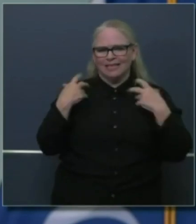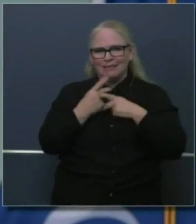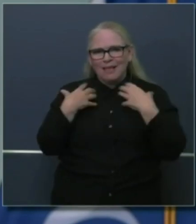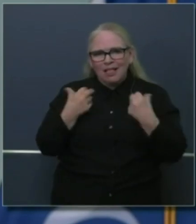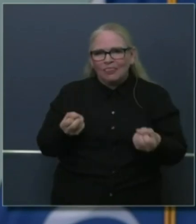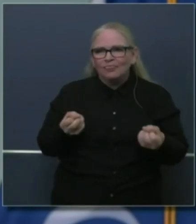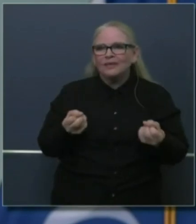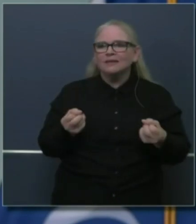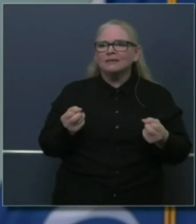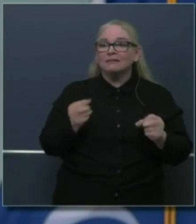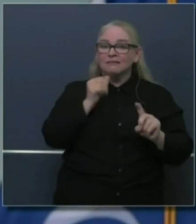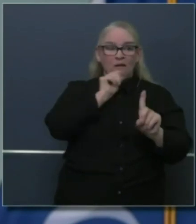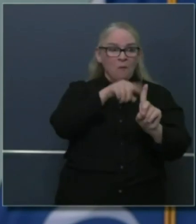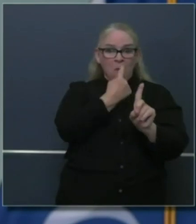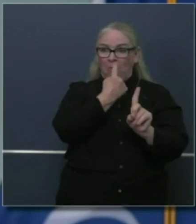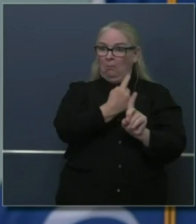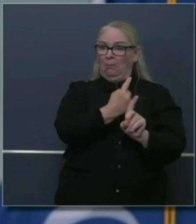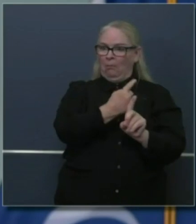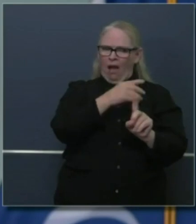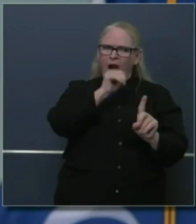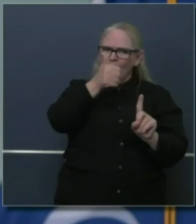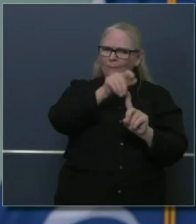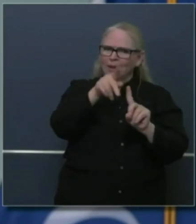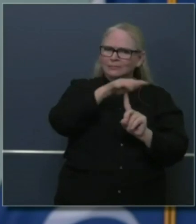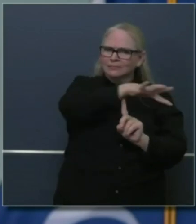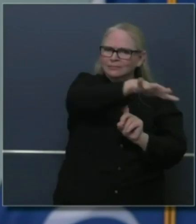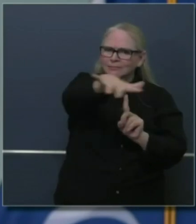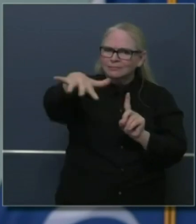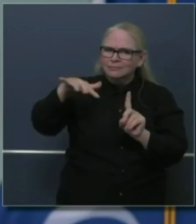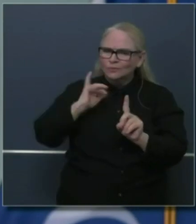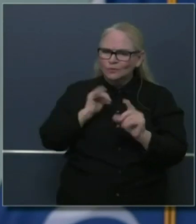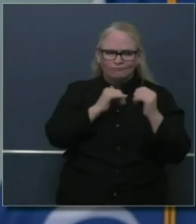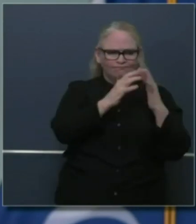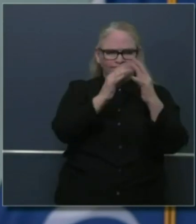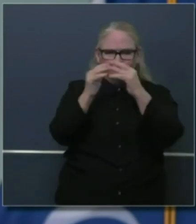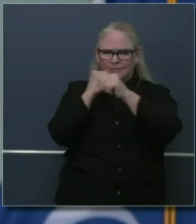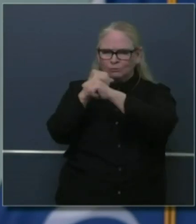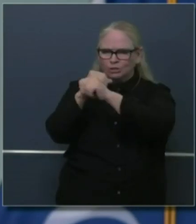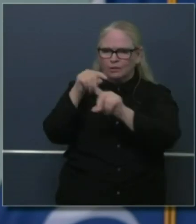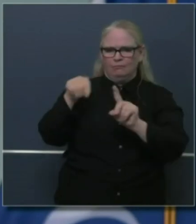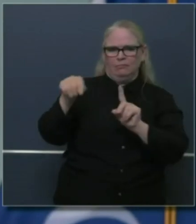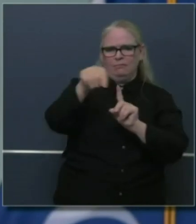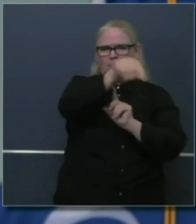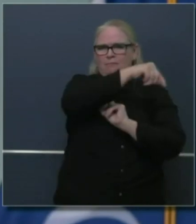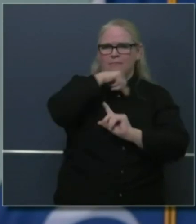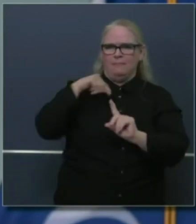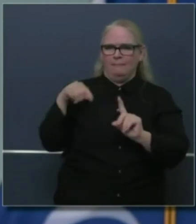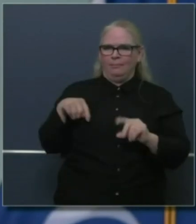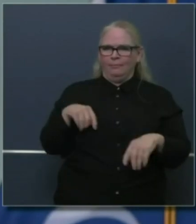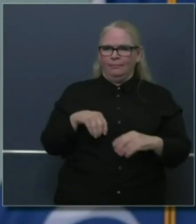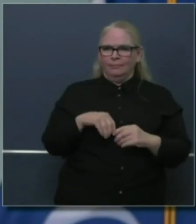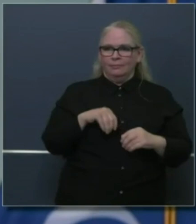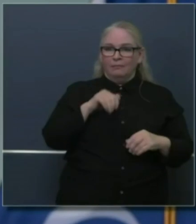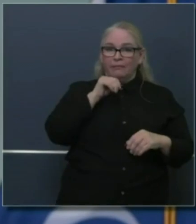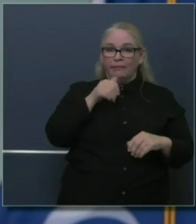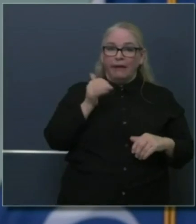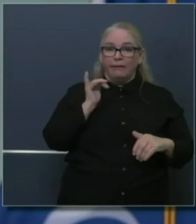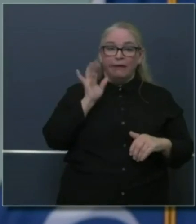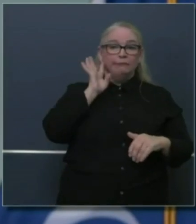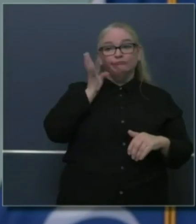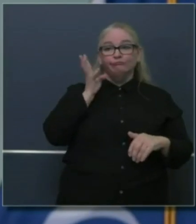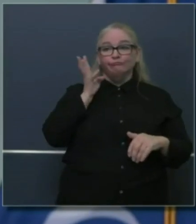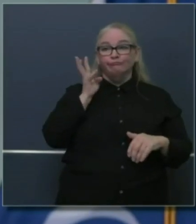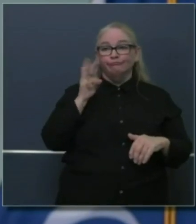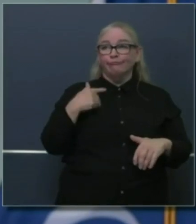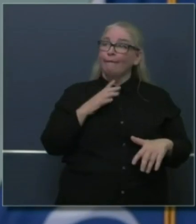alternative care sites all across our state and our nation. So I'm not being Pollyannish. We'll get through this, but I